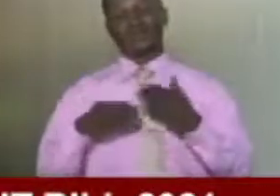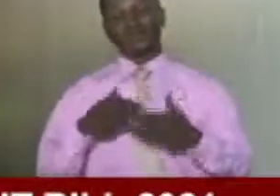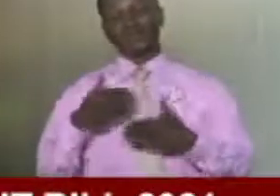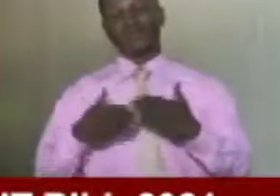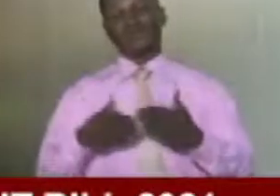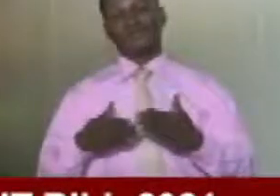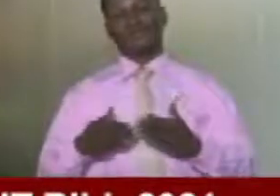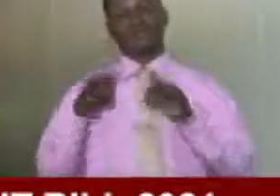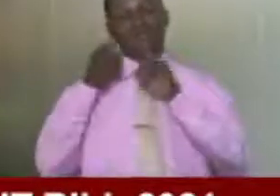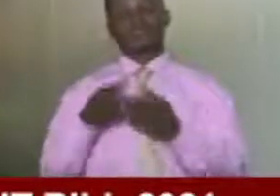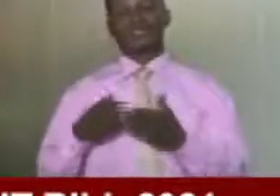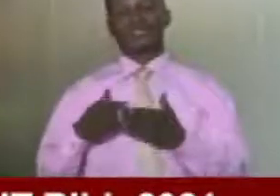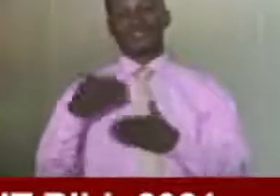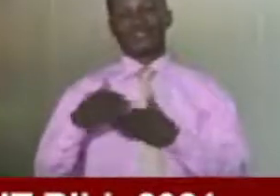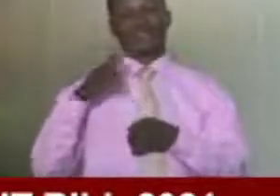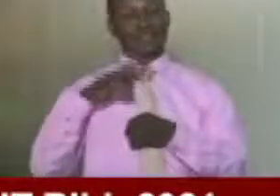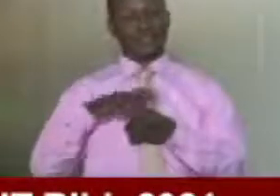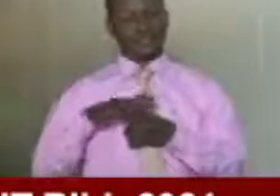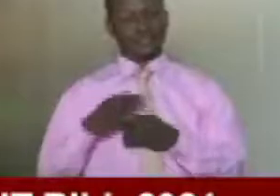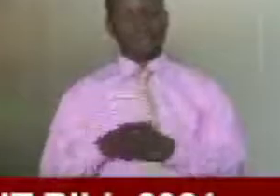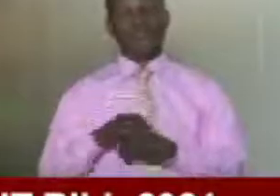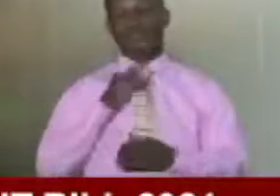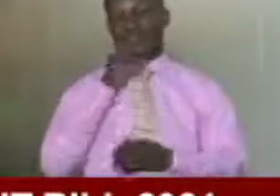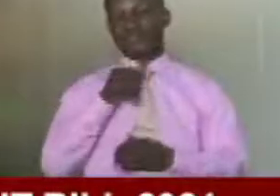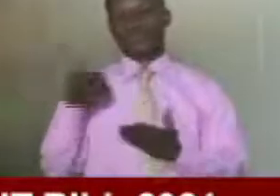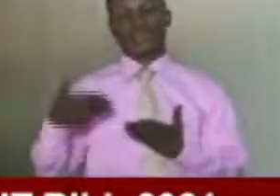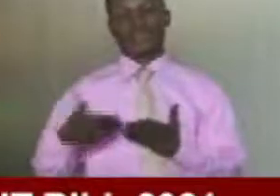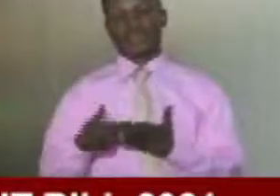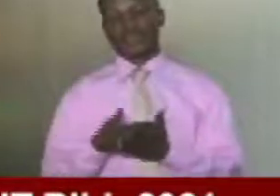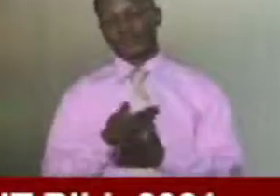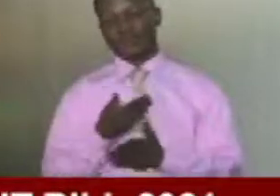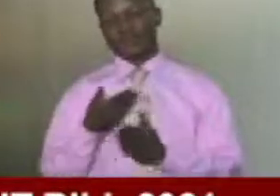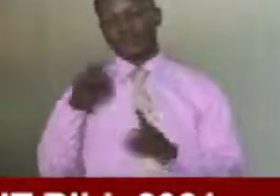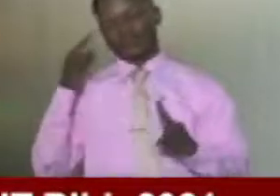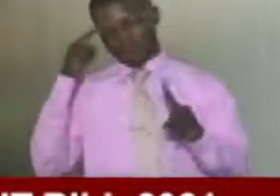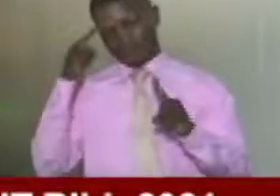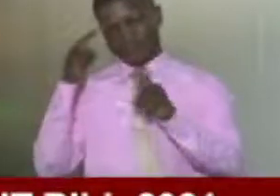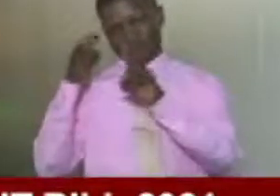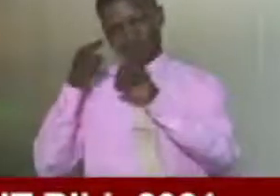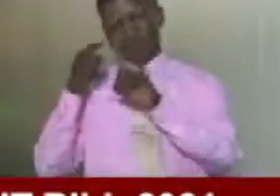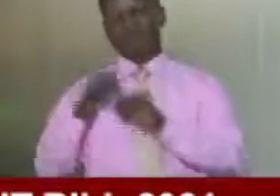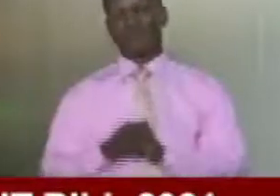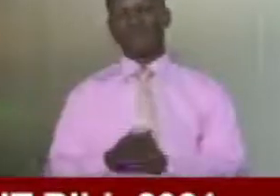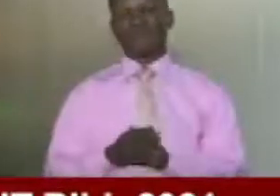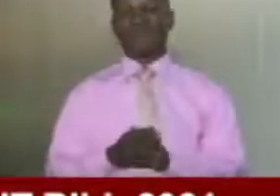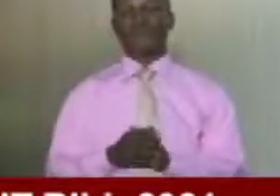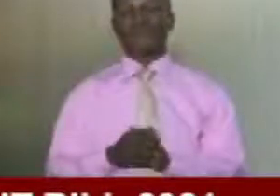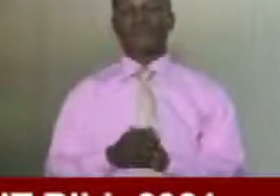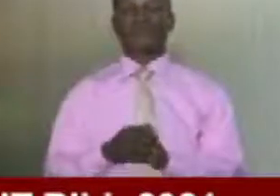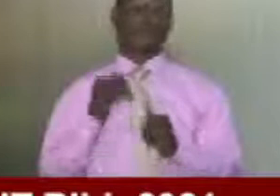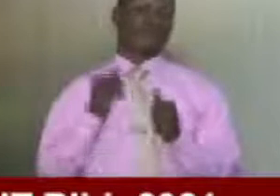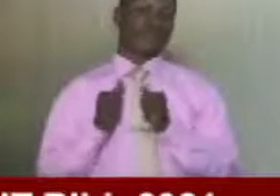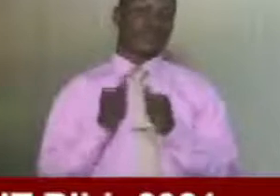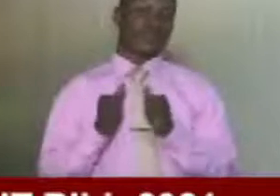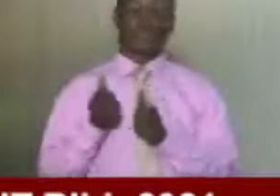election with a new electoral law, which would enhance the